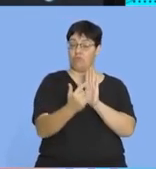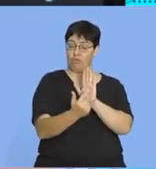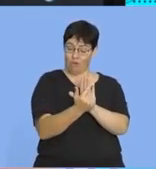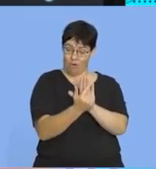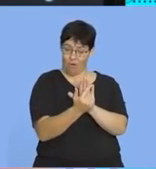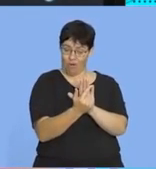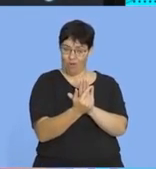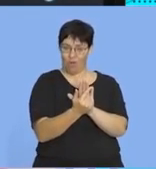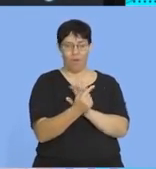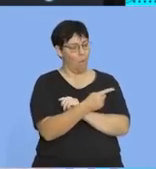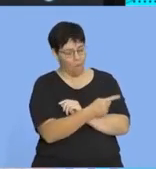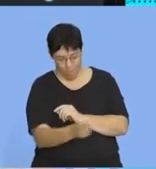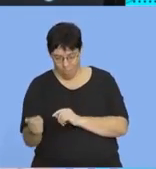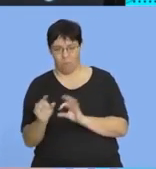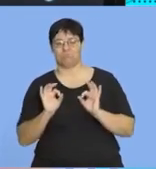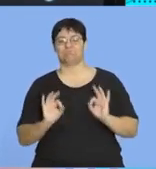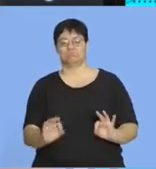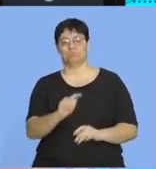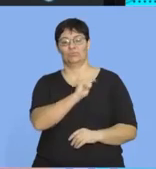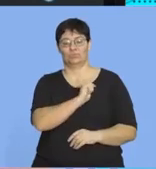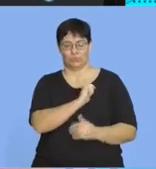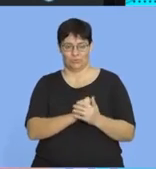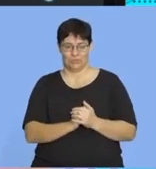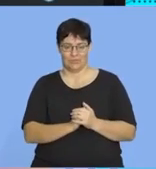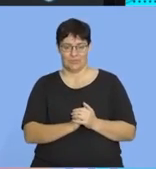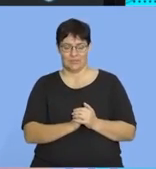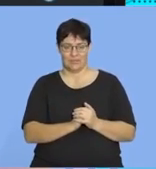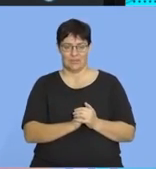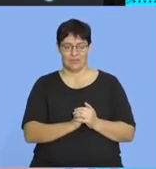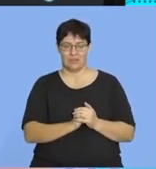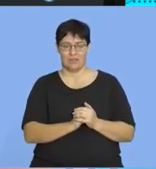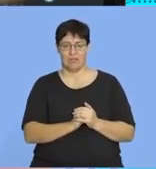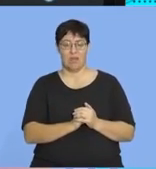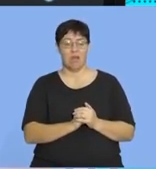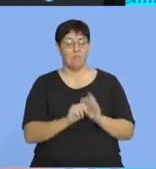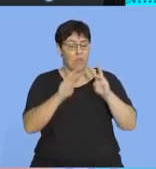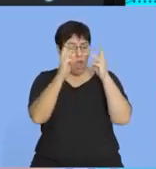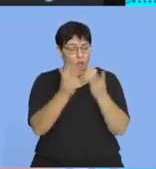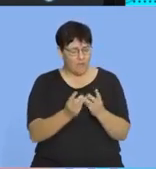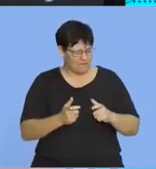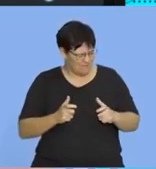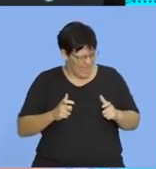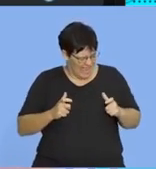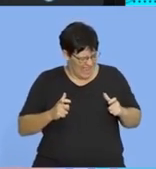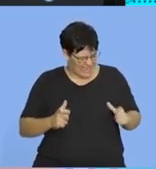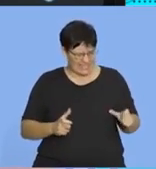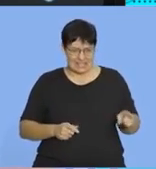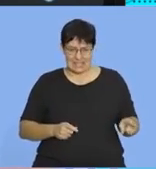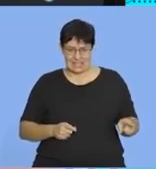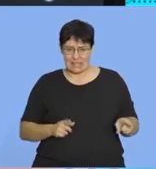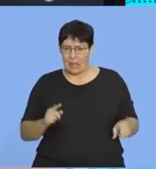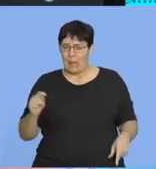laws all hold true. The Earth is very big.